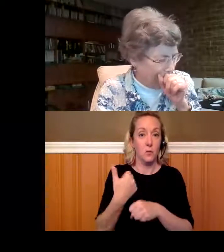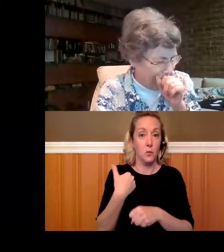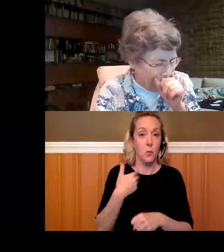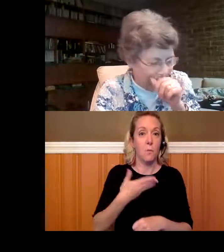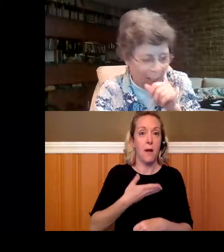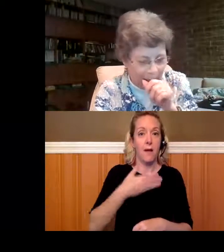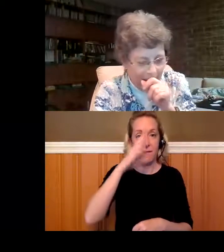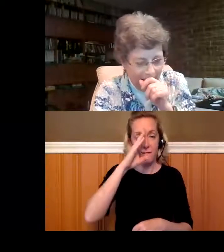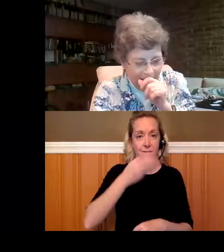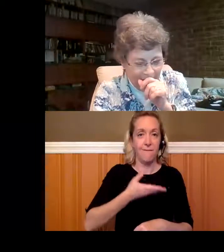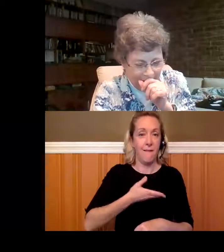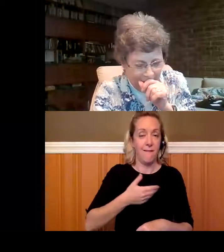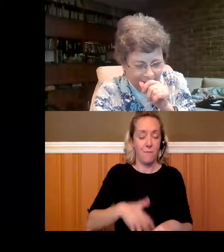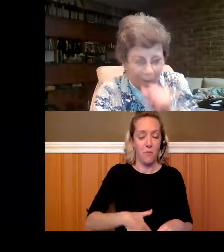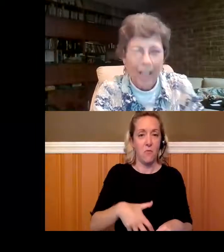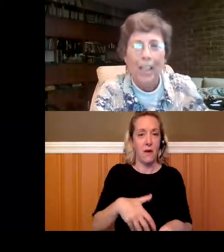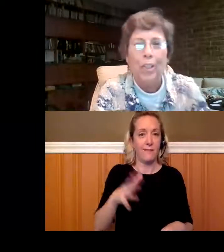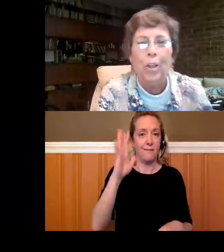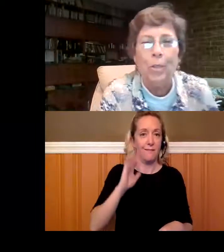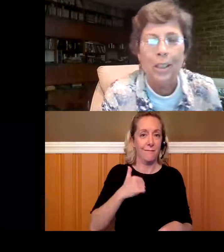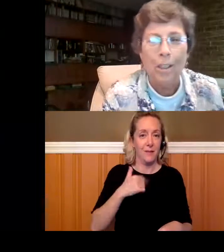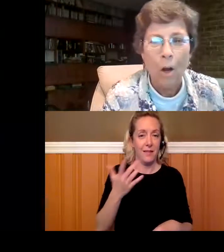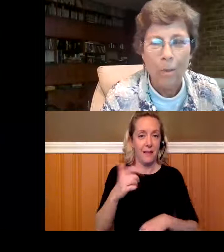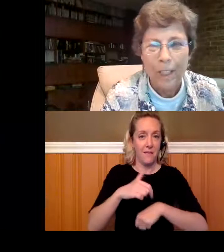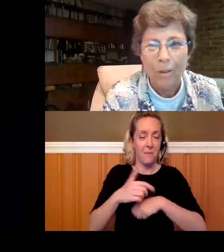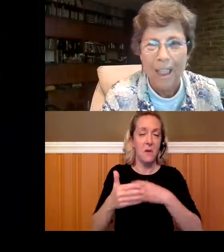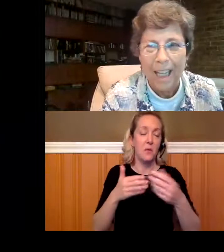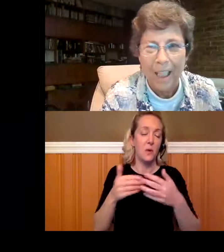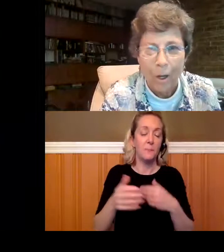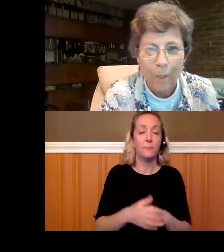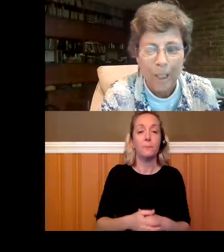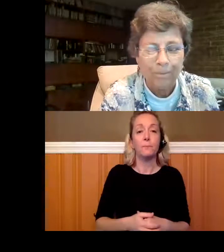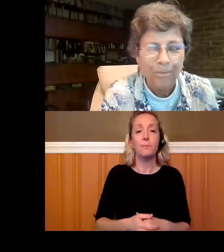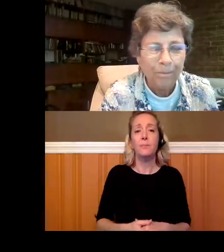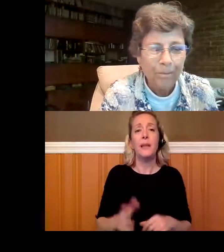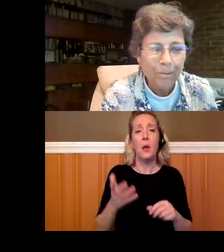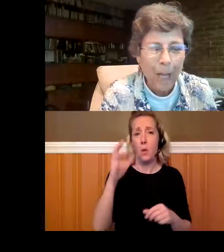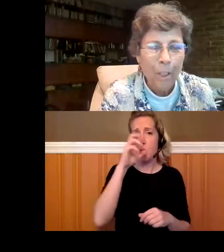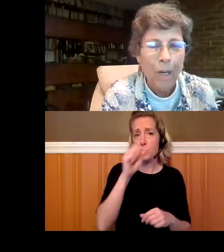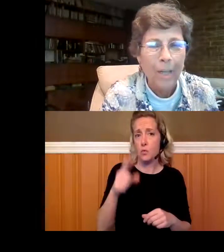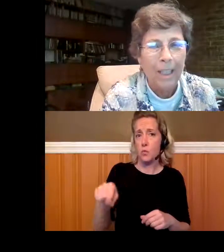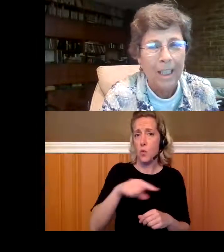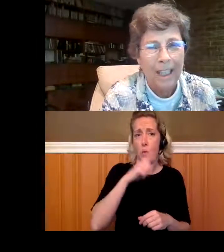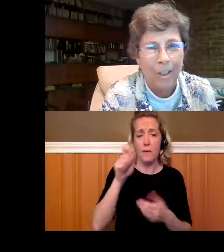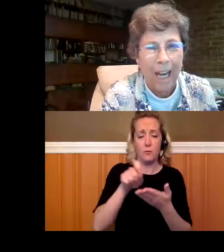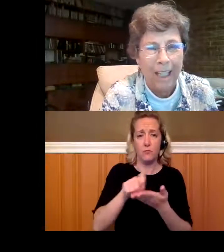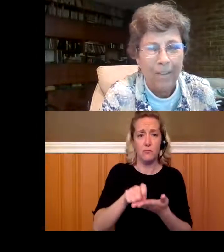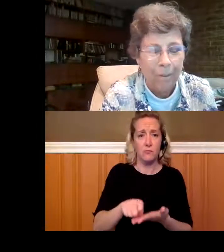Excuse me. You hopefully don't need to take notes. I'm going to try to make this